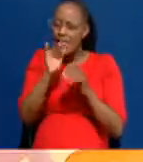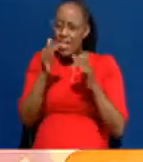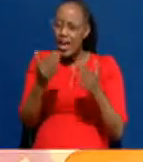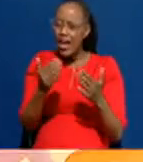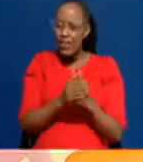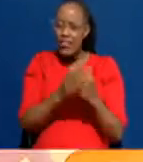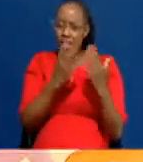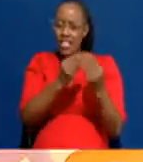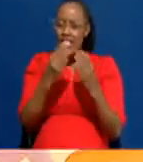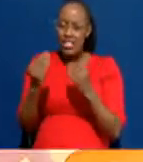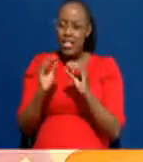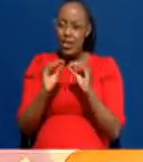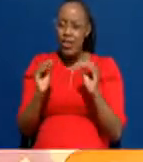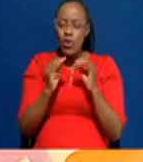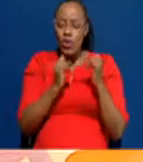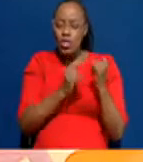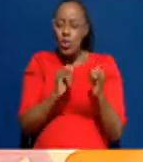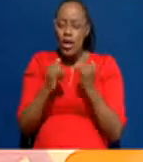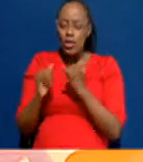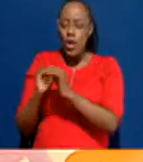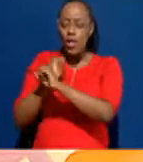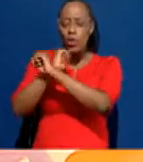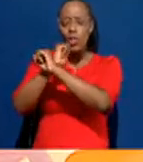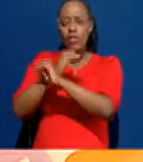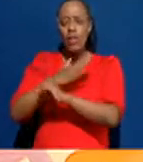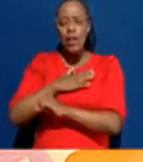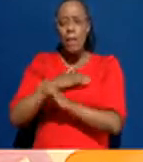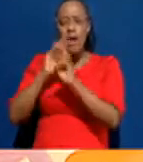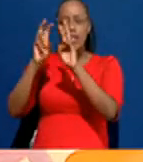kwa rais nilikuwa najaribu to defend my title. Yeah,